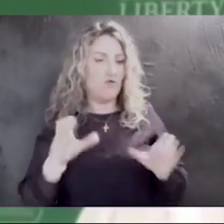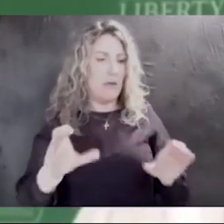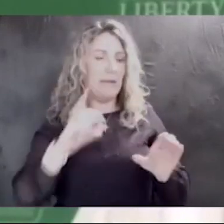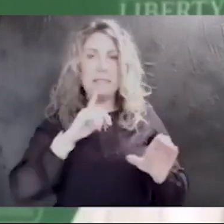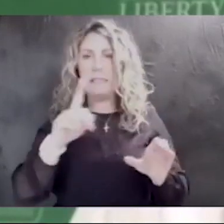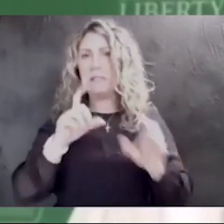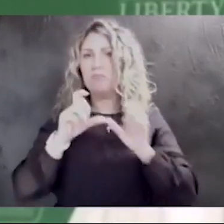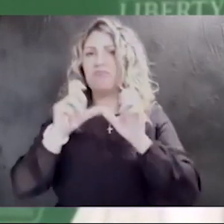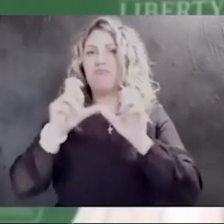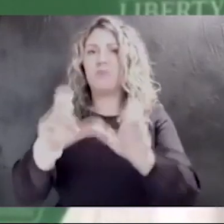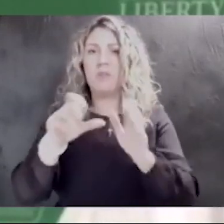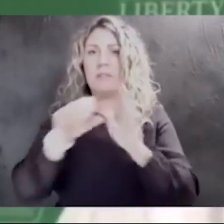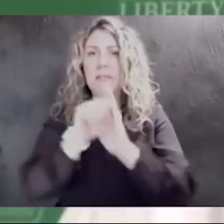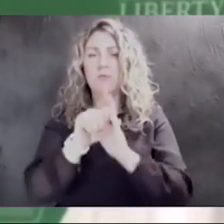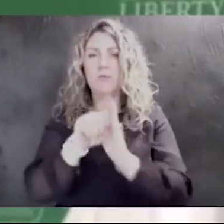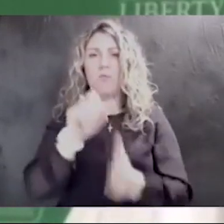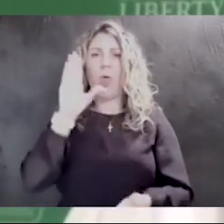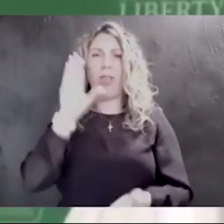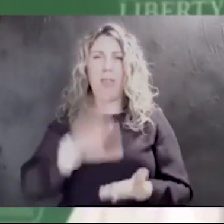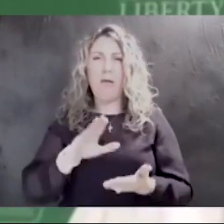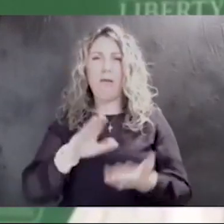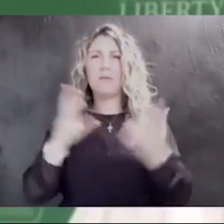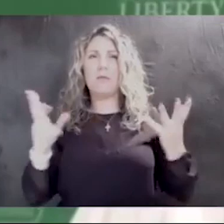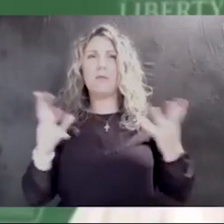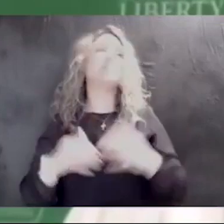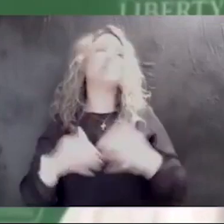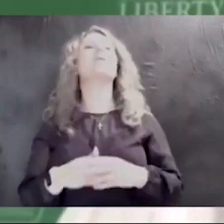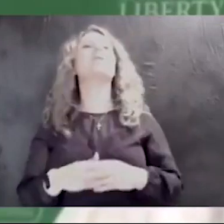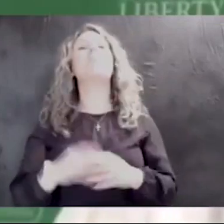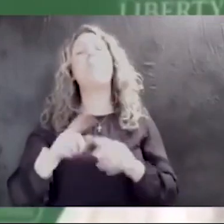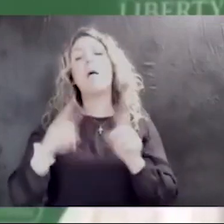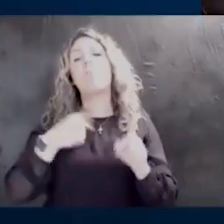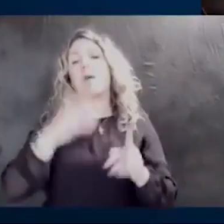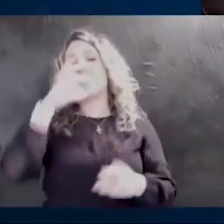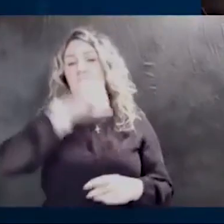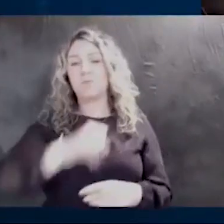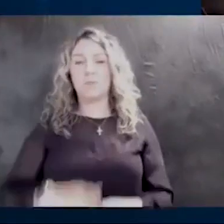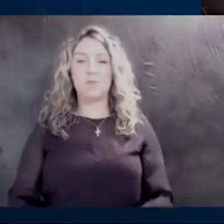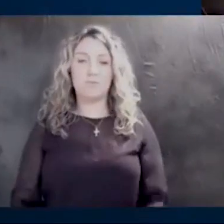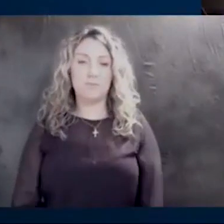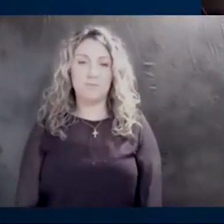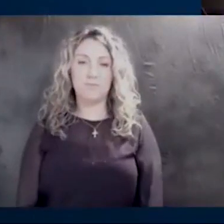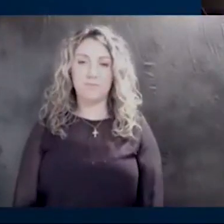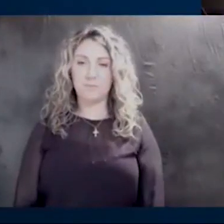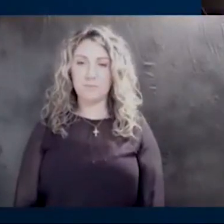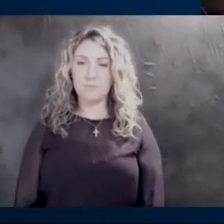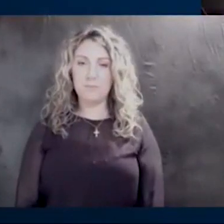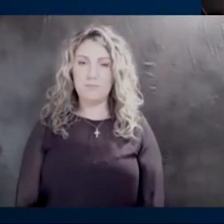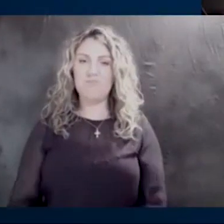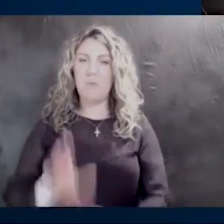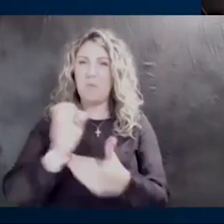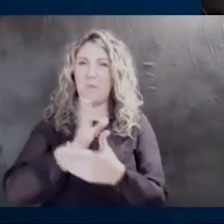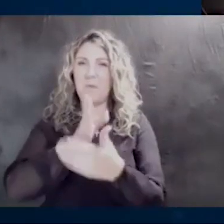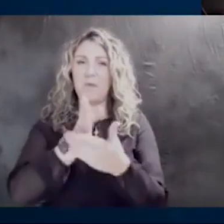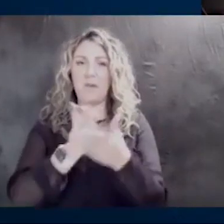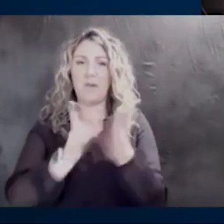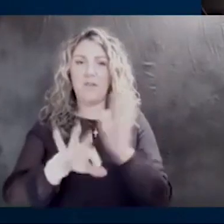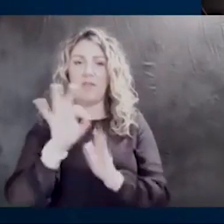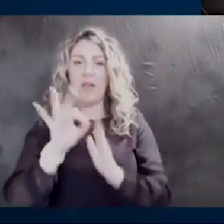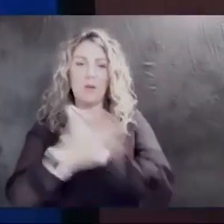syndrome would be less. That's my guess. And just to interrupt for a second, I found some counties in southern